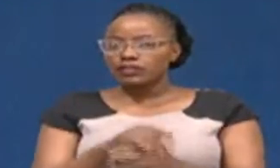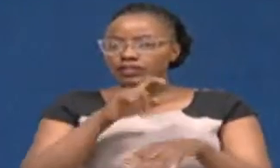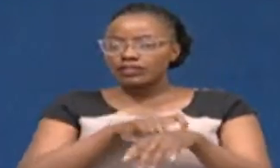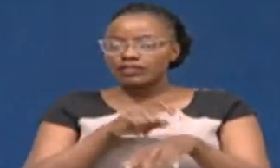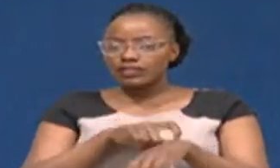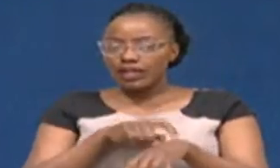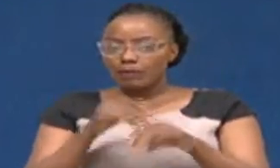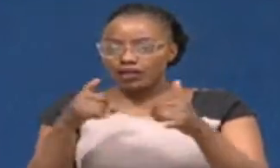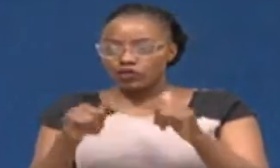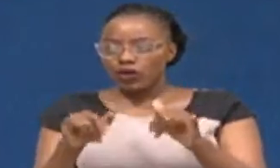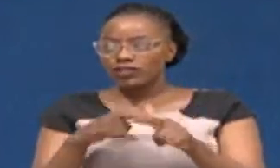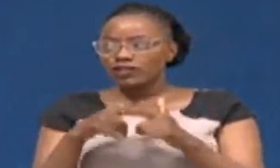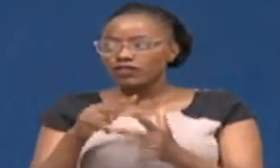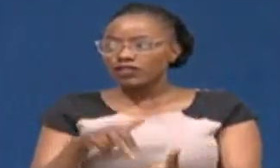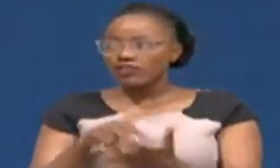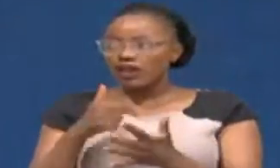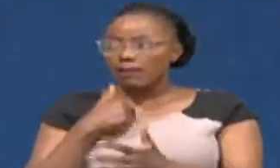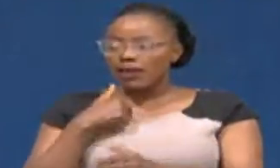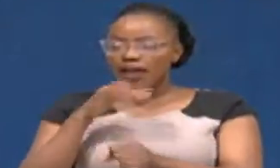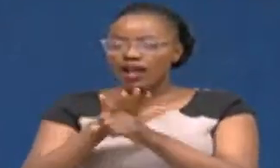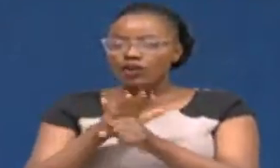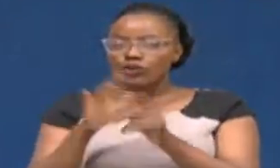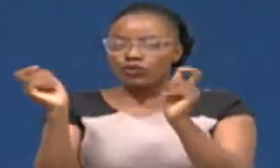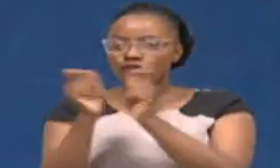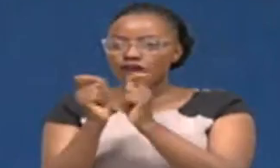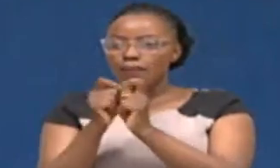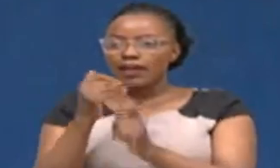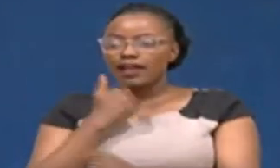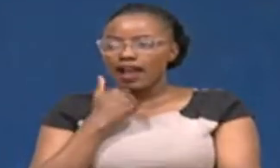when I tried to work, to get up, I was in so much pain.